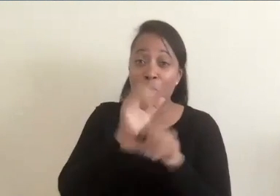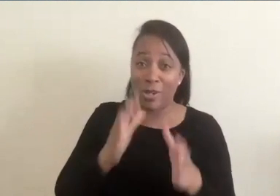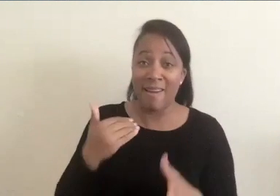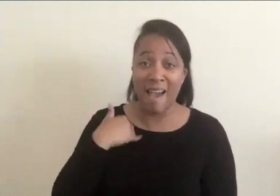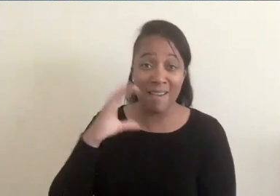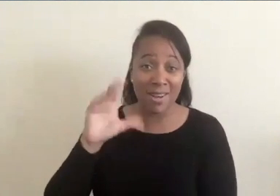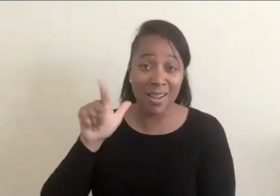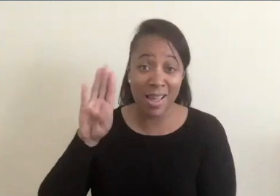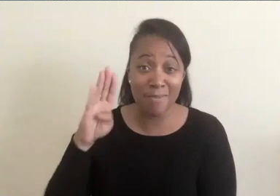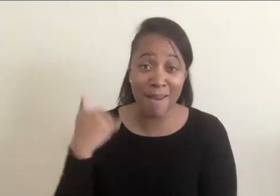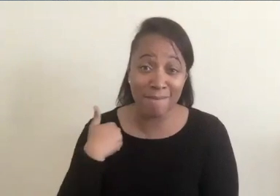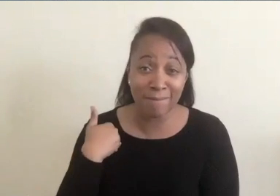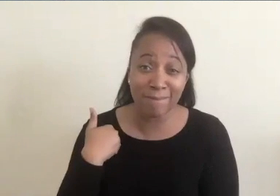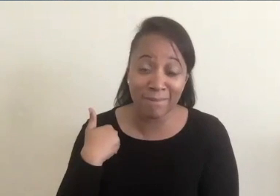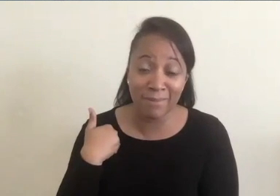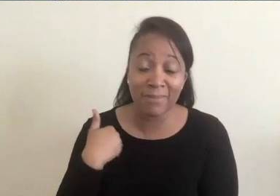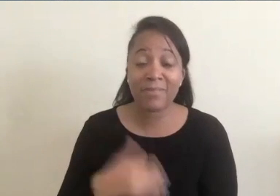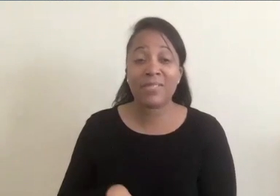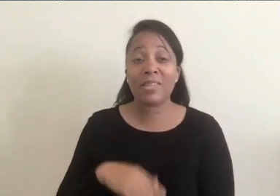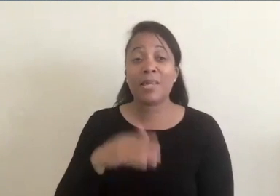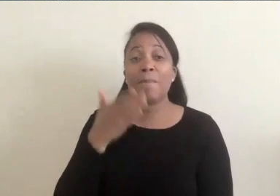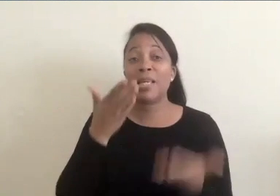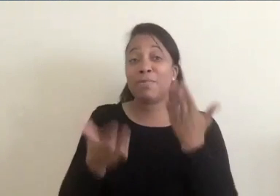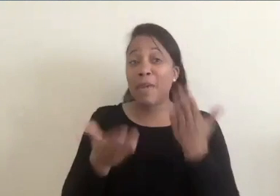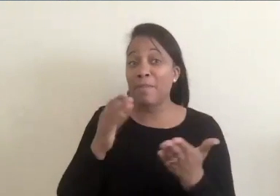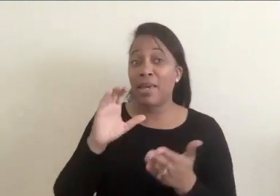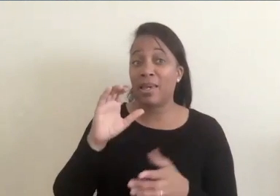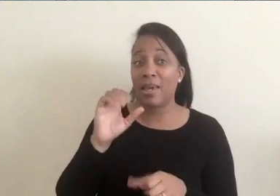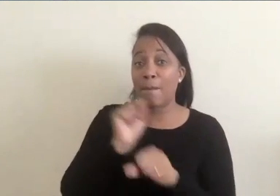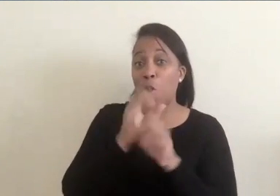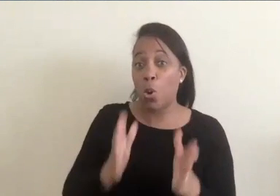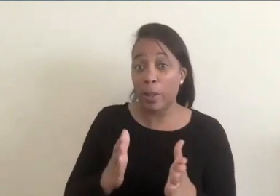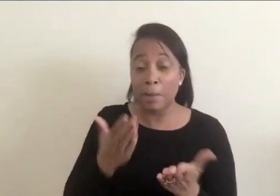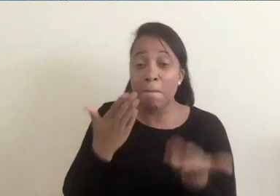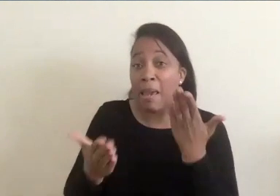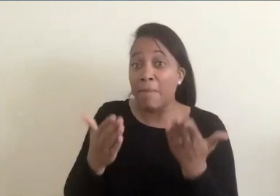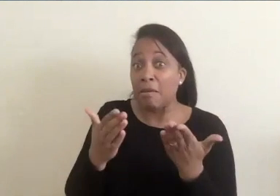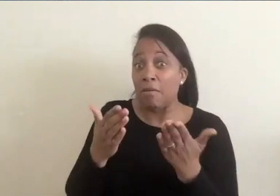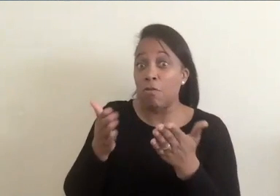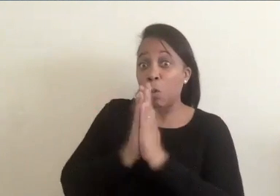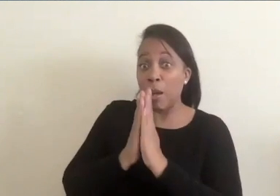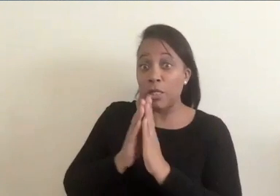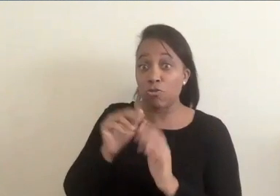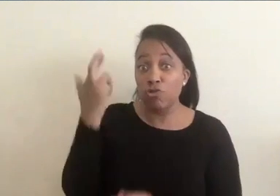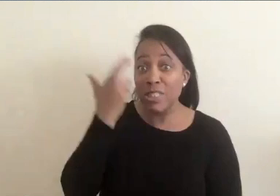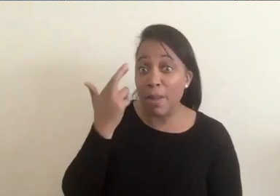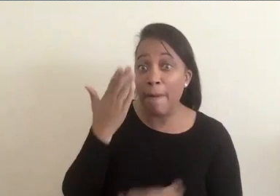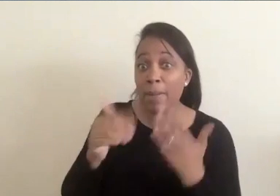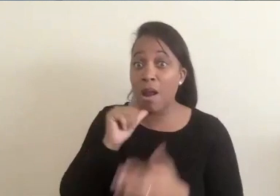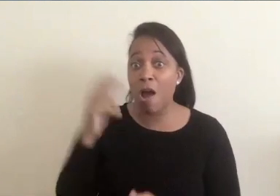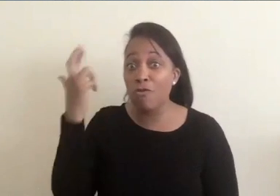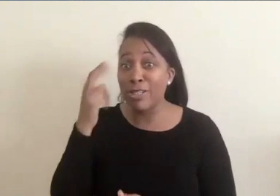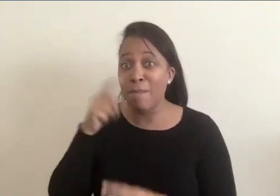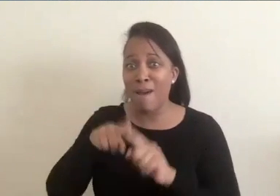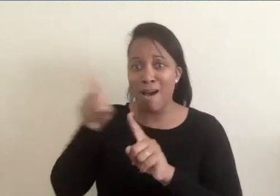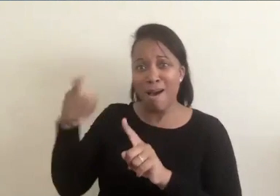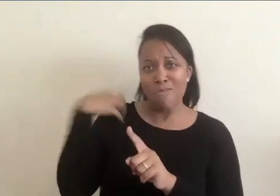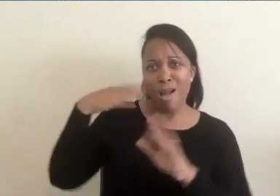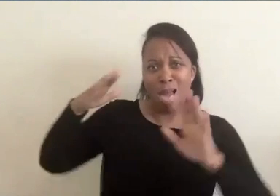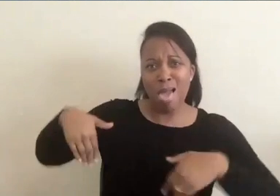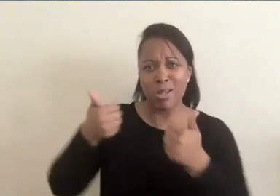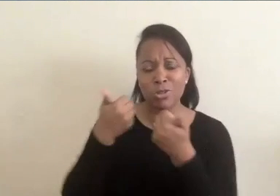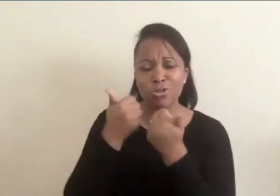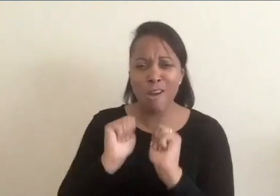the employee says, maybe my accommodation request was reasonable, maybe it wasn't, but they didn't even try.